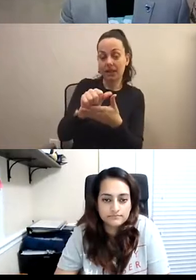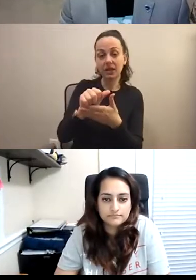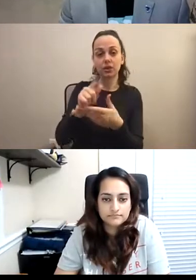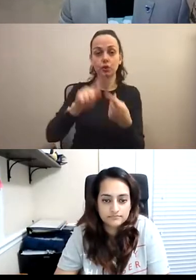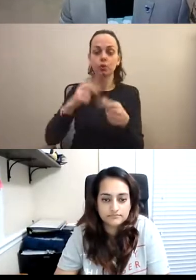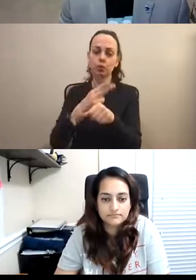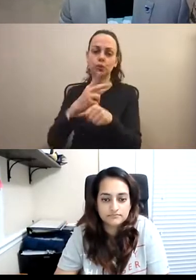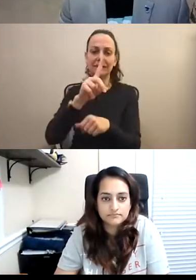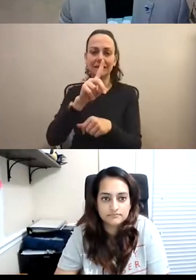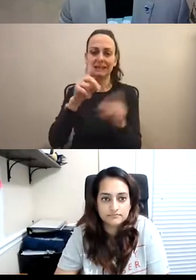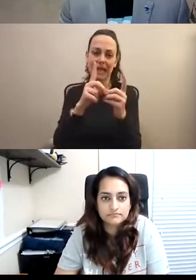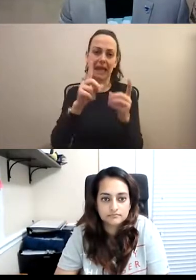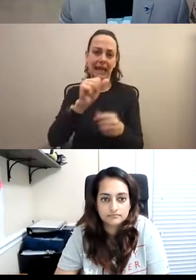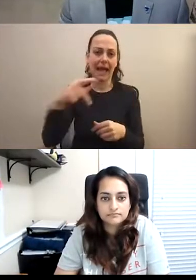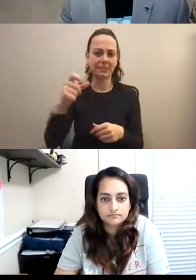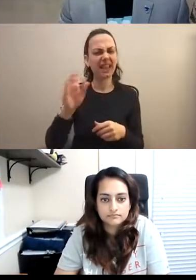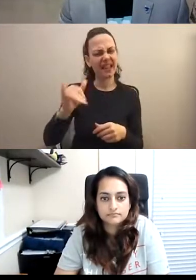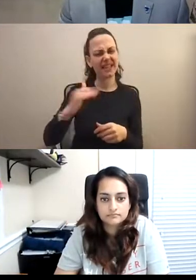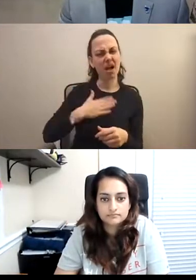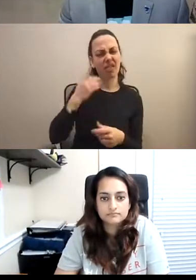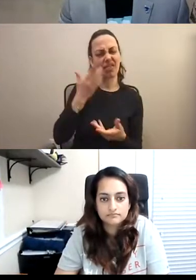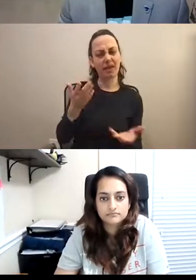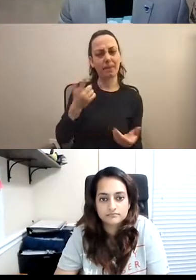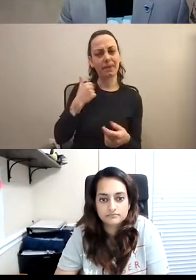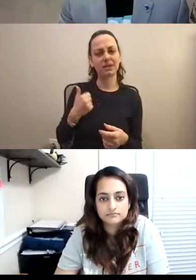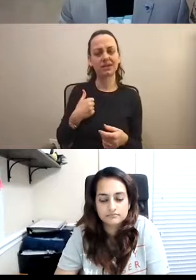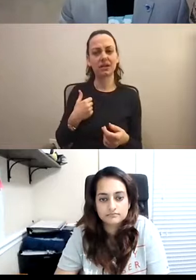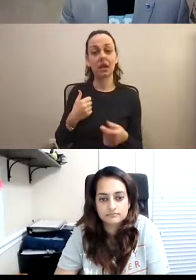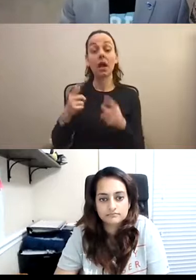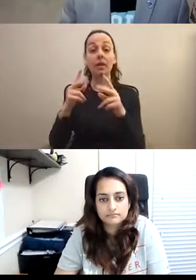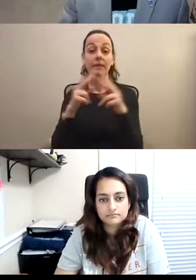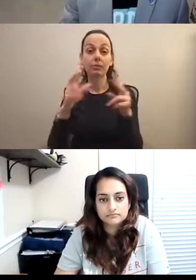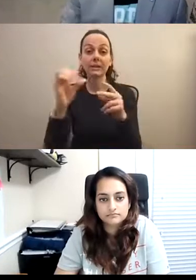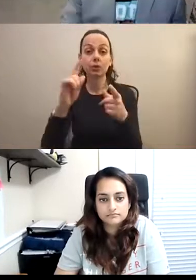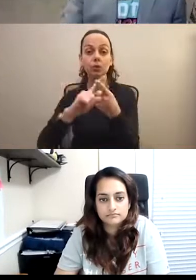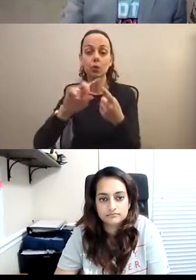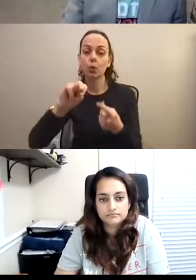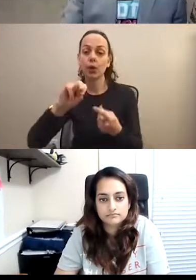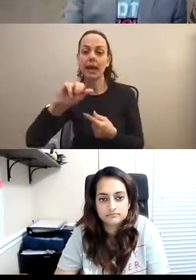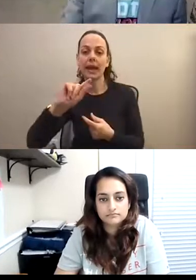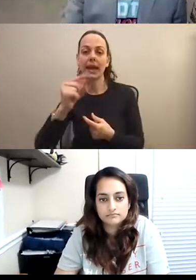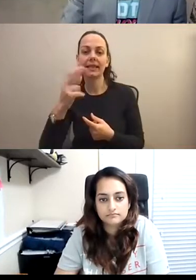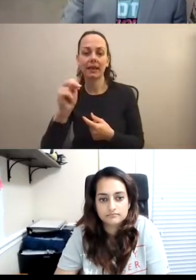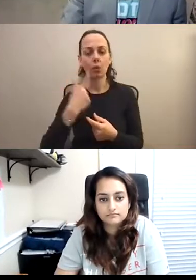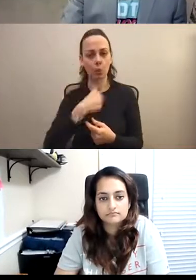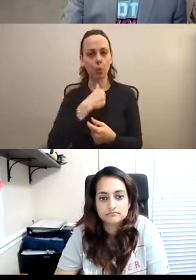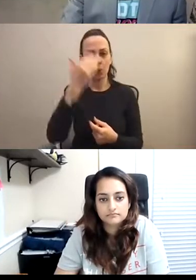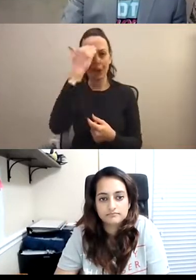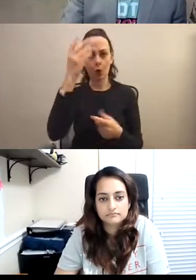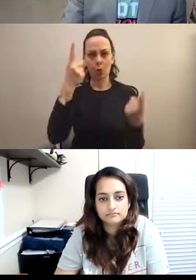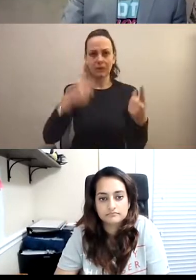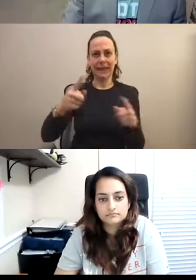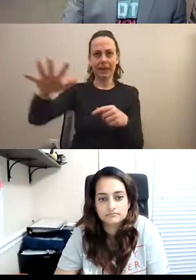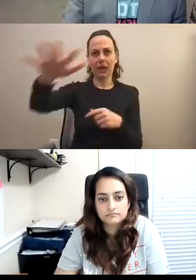kind of my thing, because very similar to what Nathan was saying, we know what we're up against when it comes